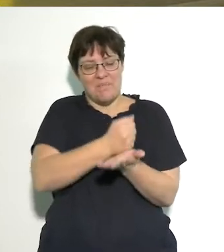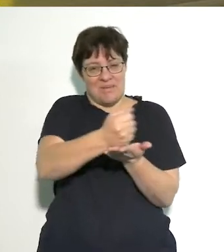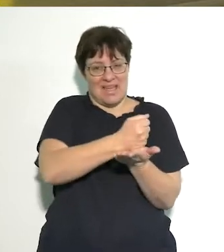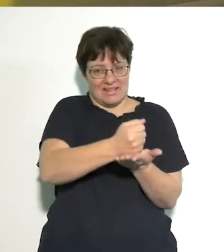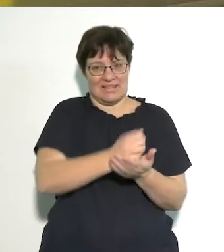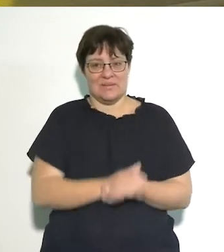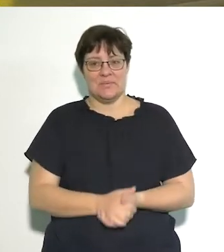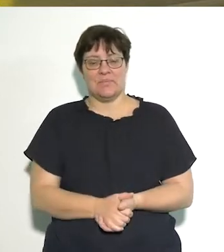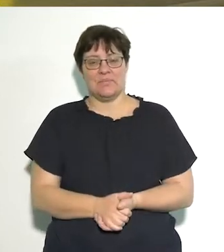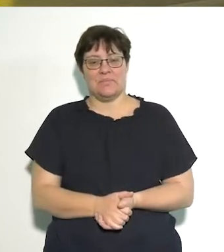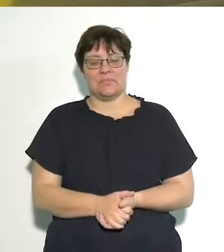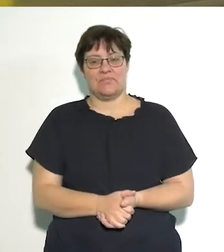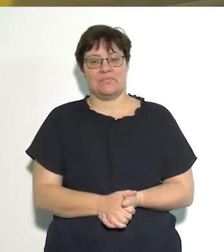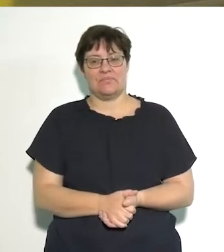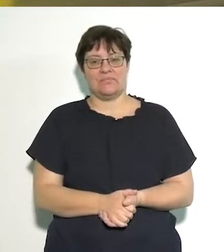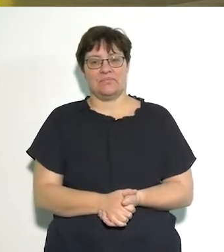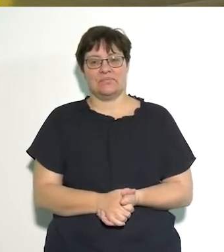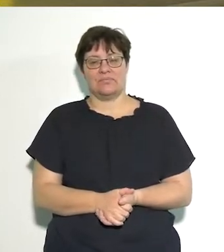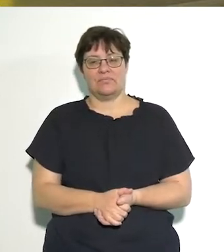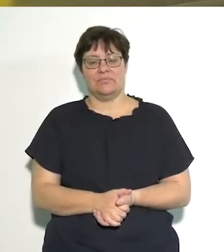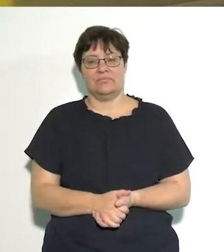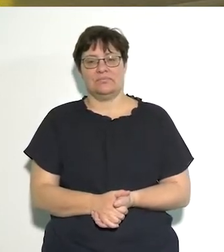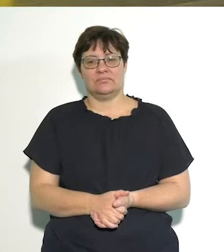Line it up nice and straight.